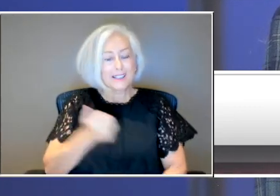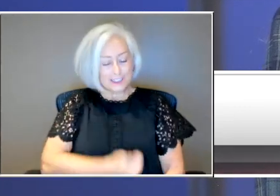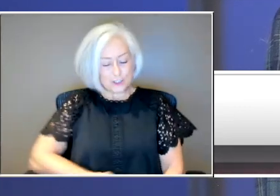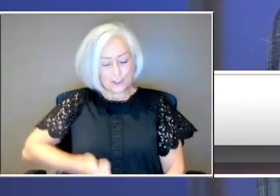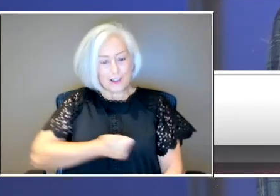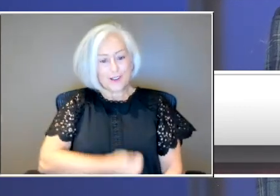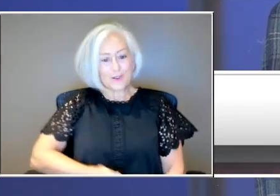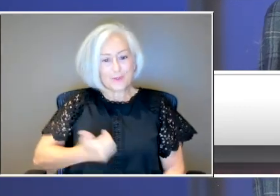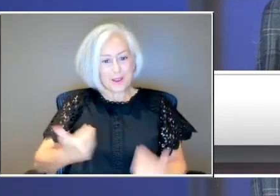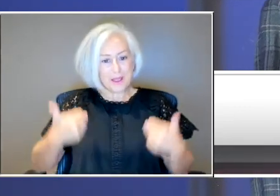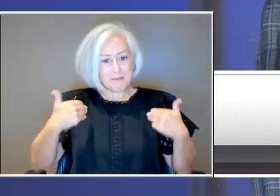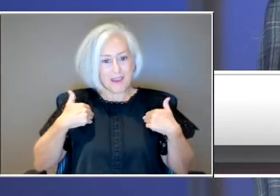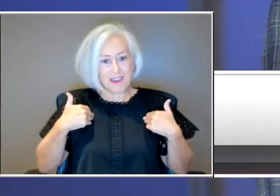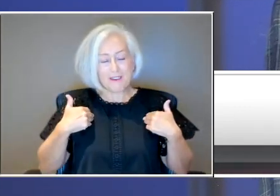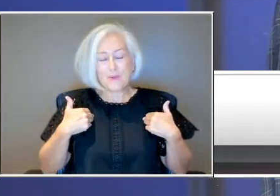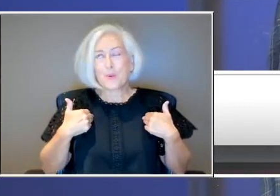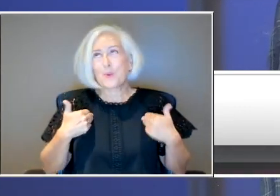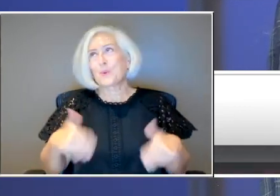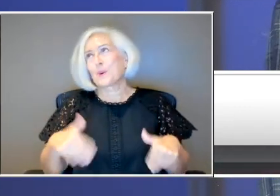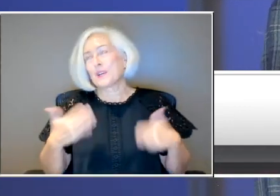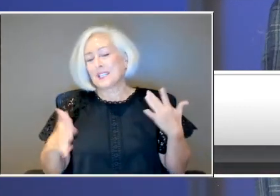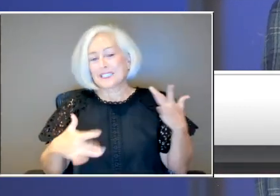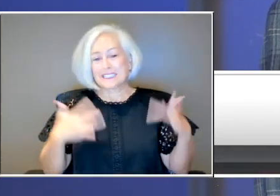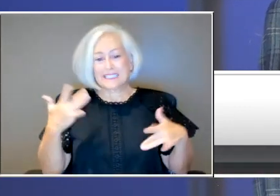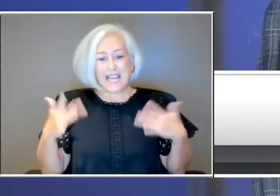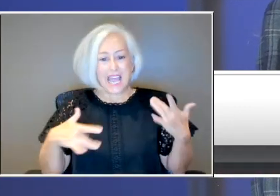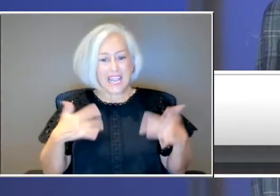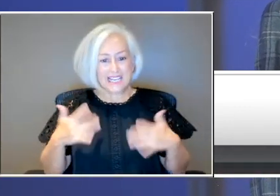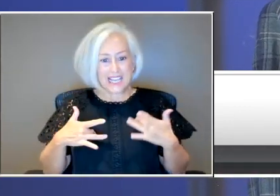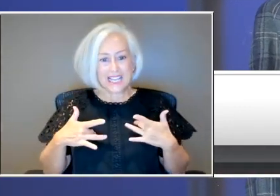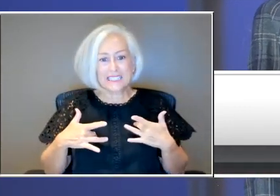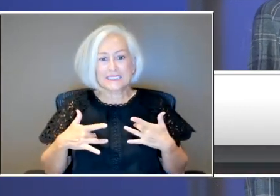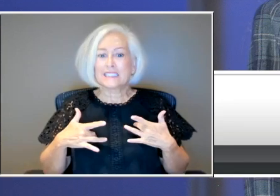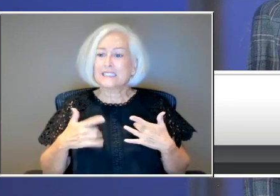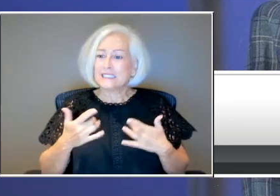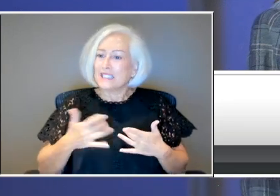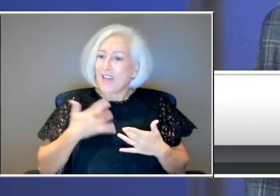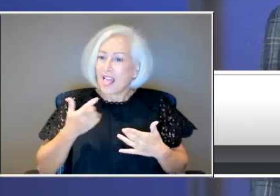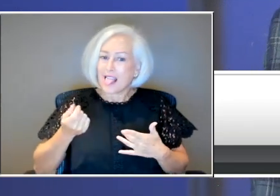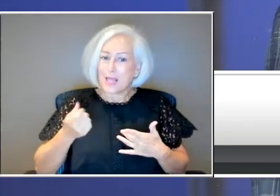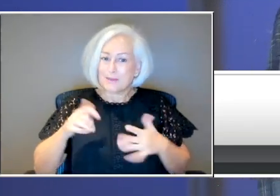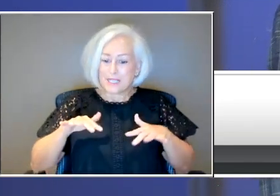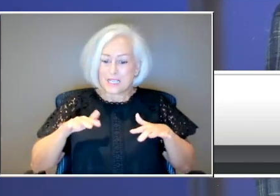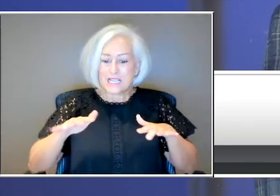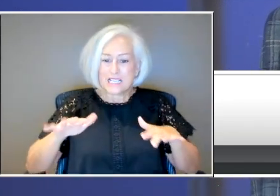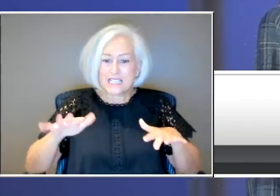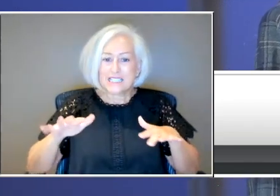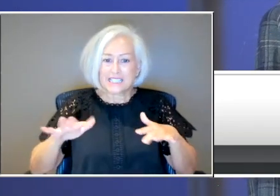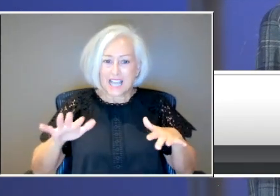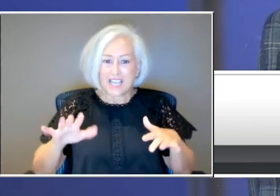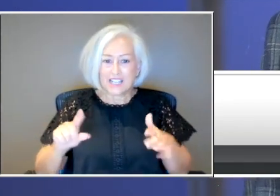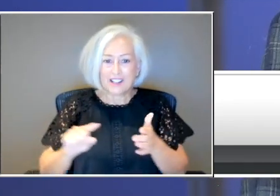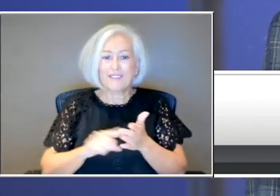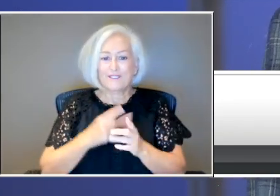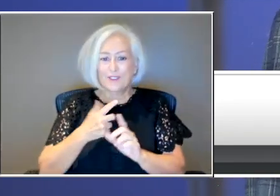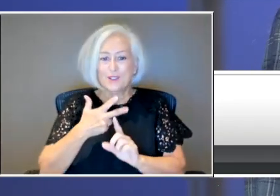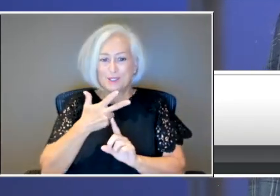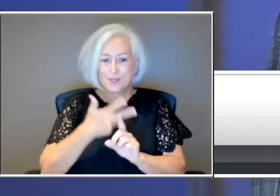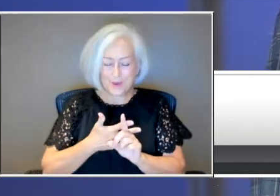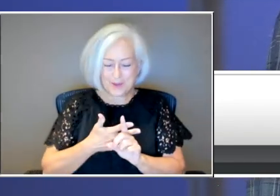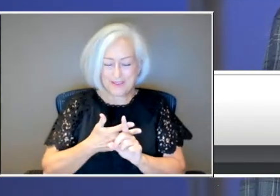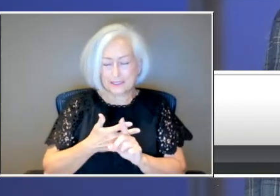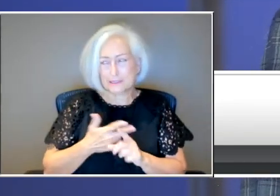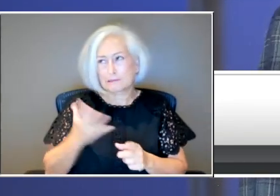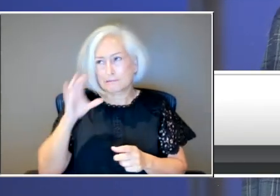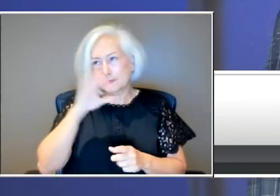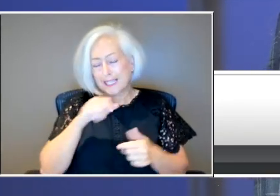very exciting. I think I definitely had some anxiety the first trimester, which I guess I'm still in, but just is everything